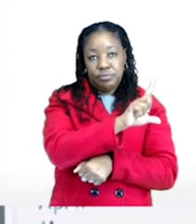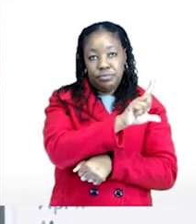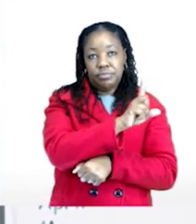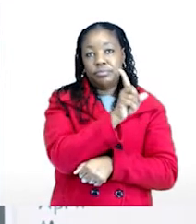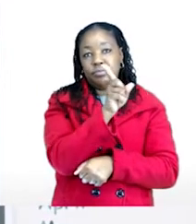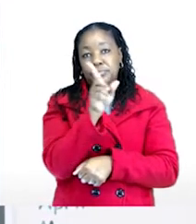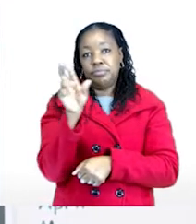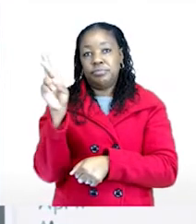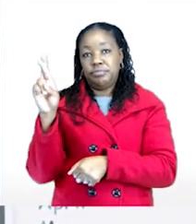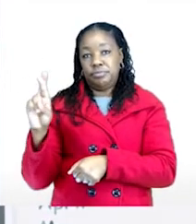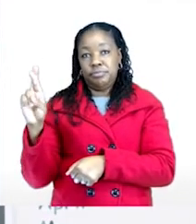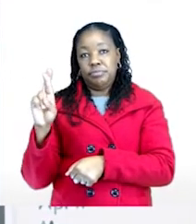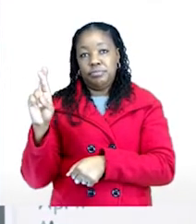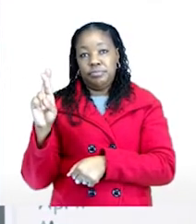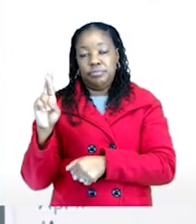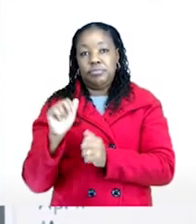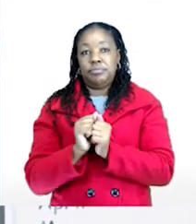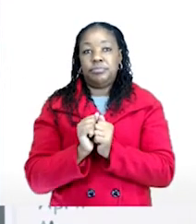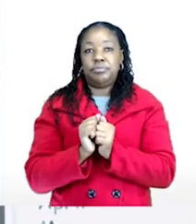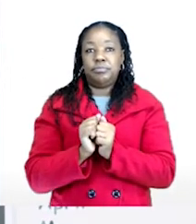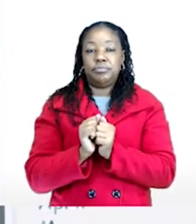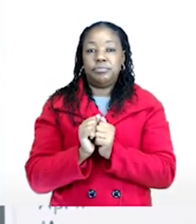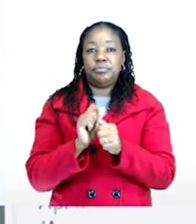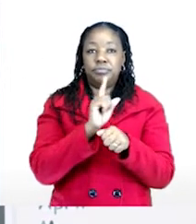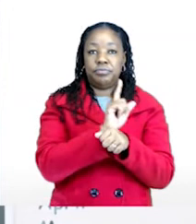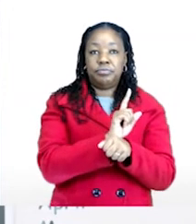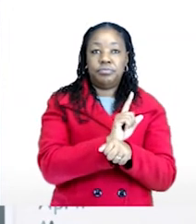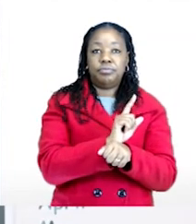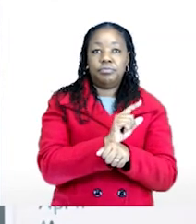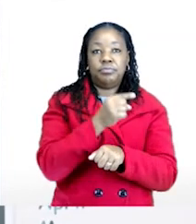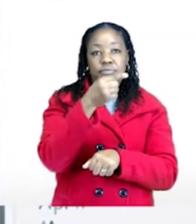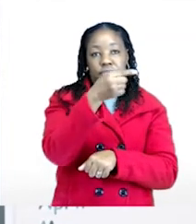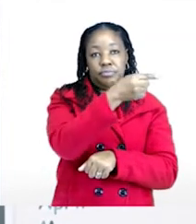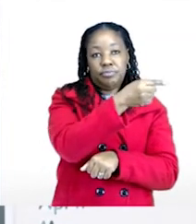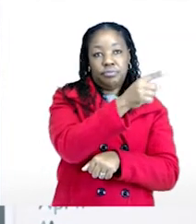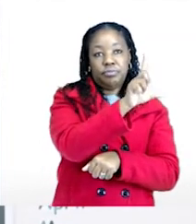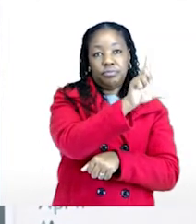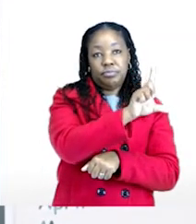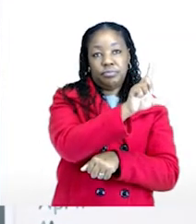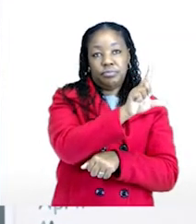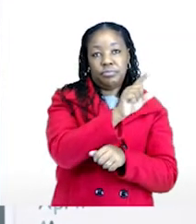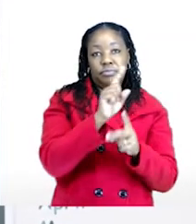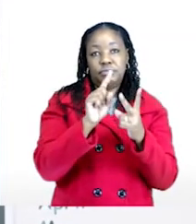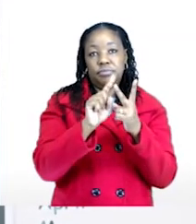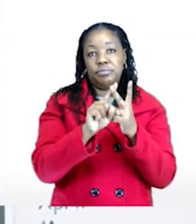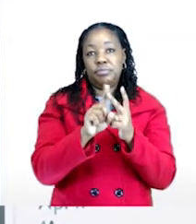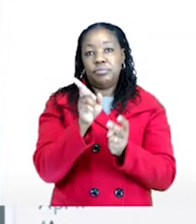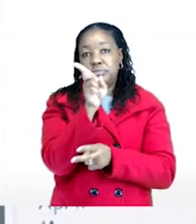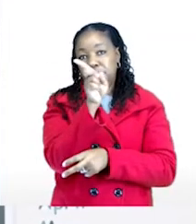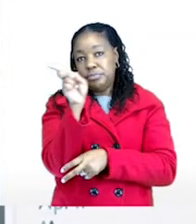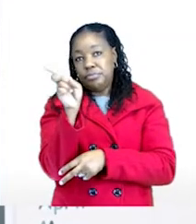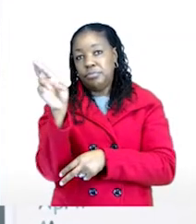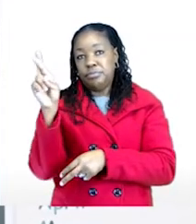and your right. The first arrow pointing to the left and the second arrow is pointing to